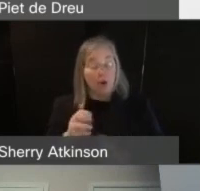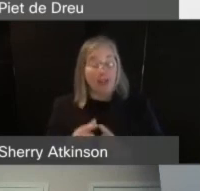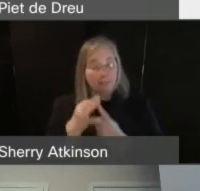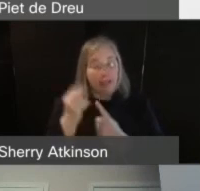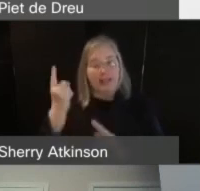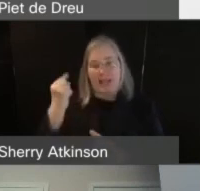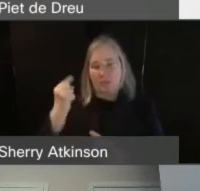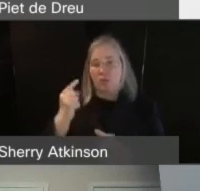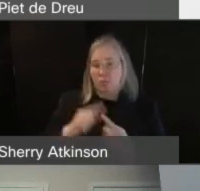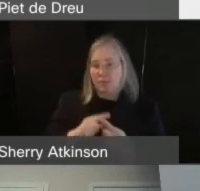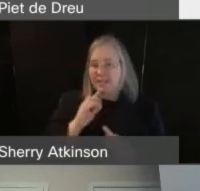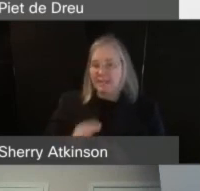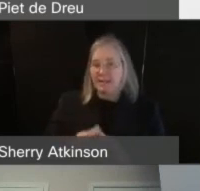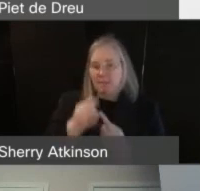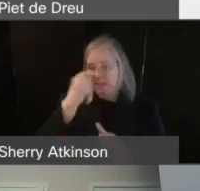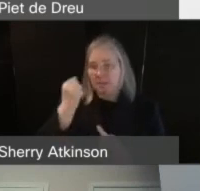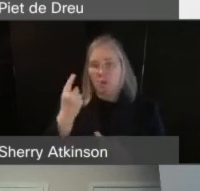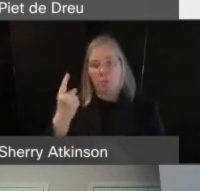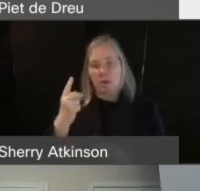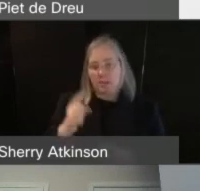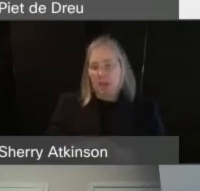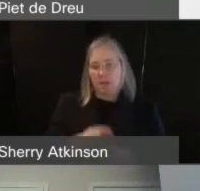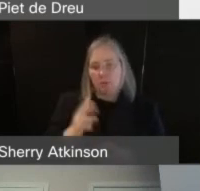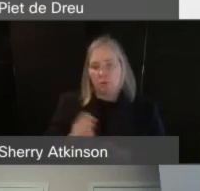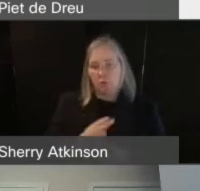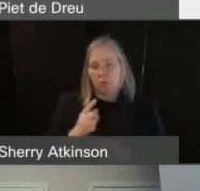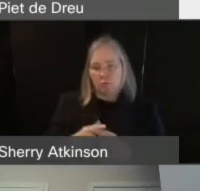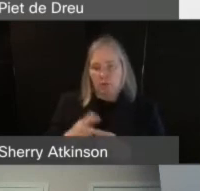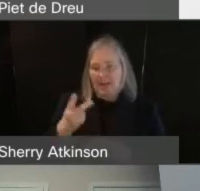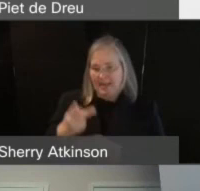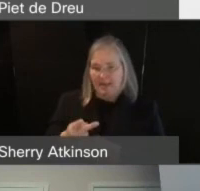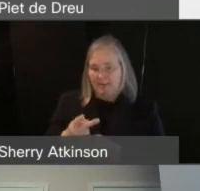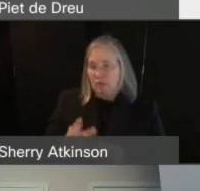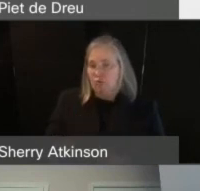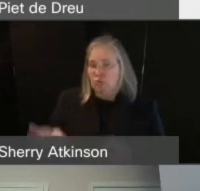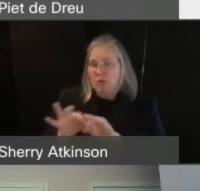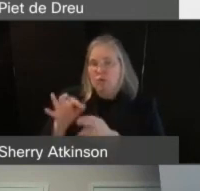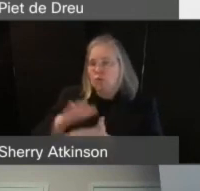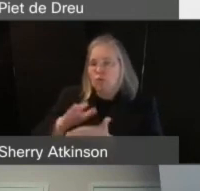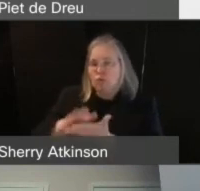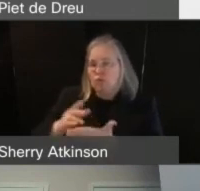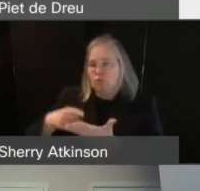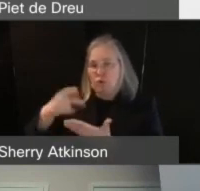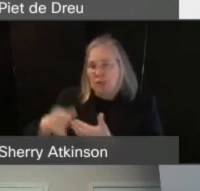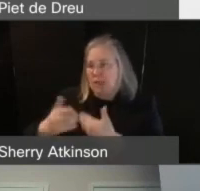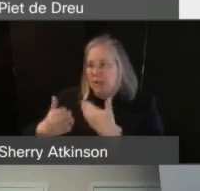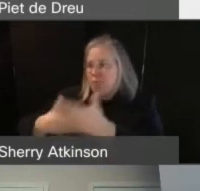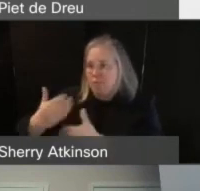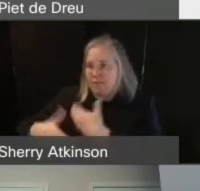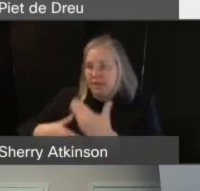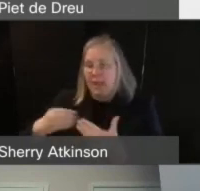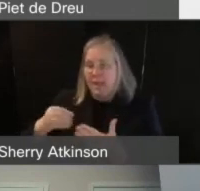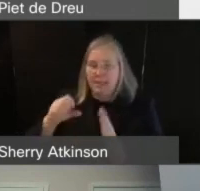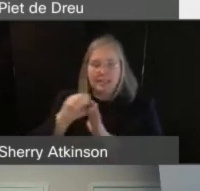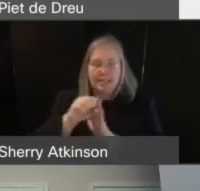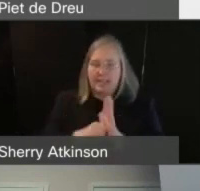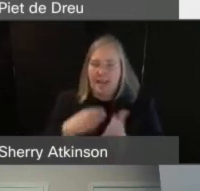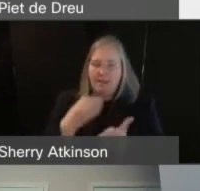of one-time needs for to keep some critical school project moving, and the state funding was